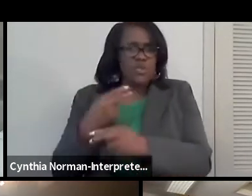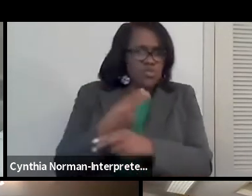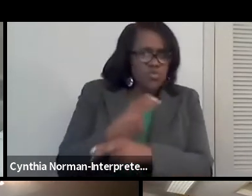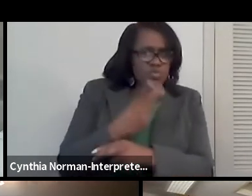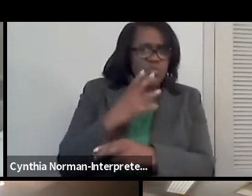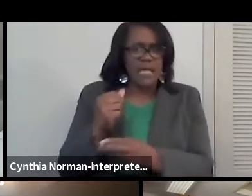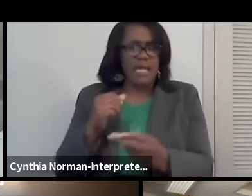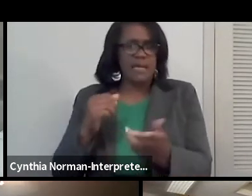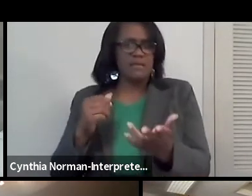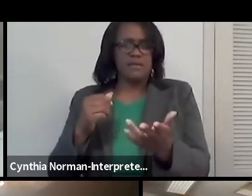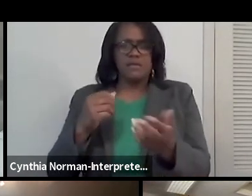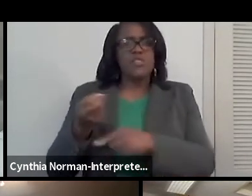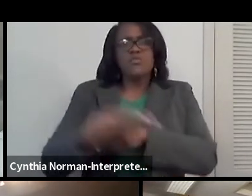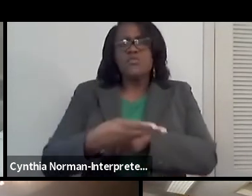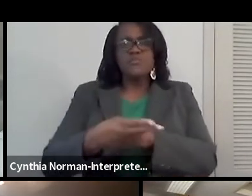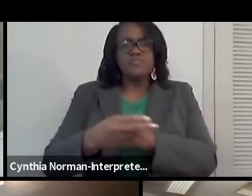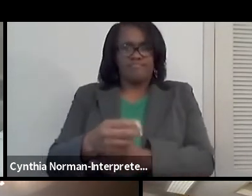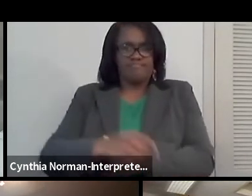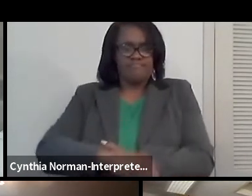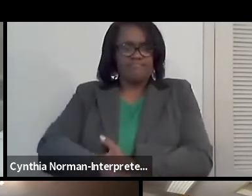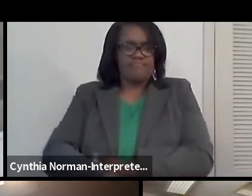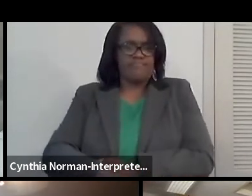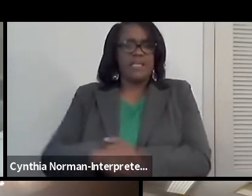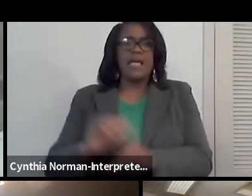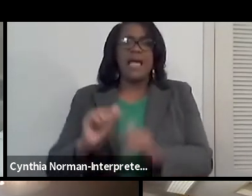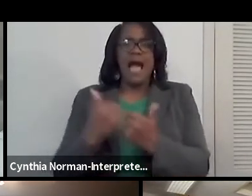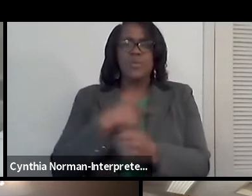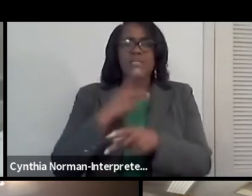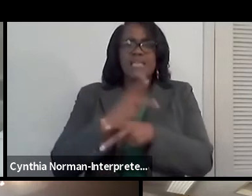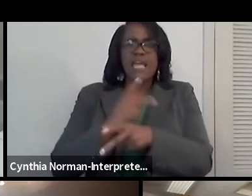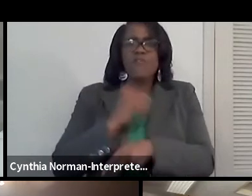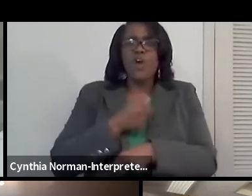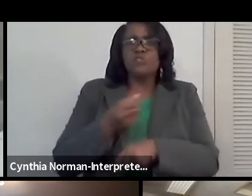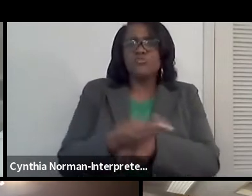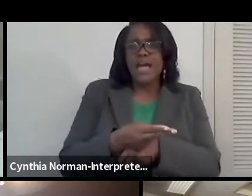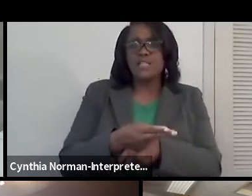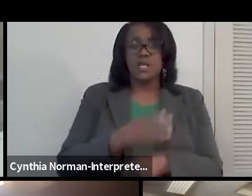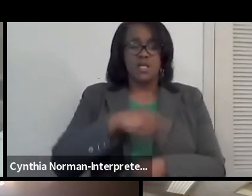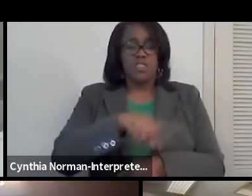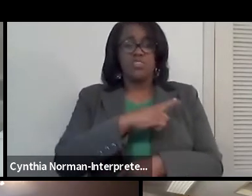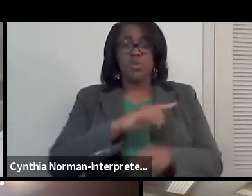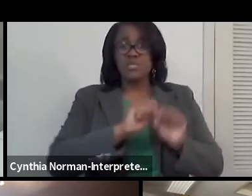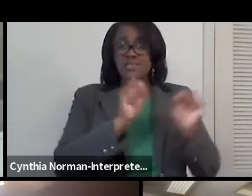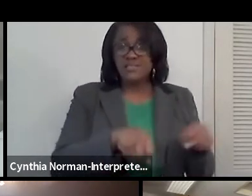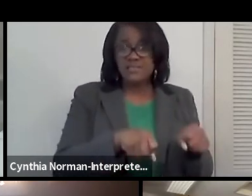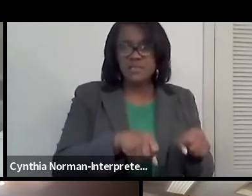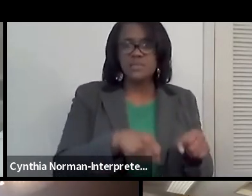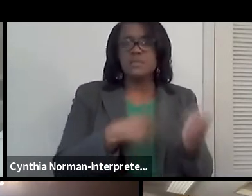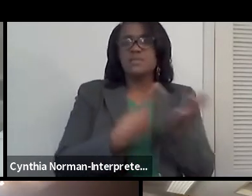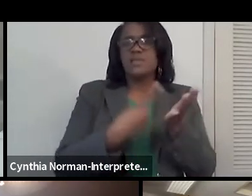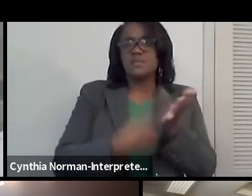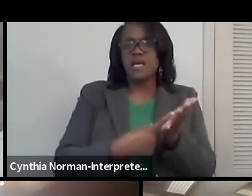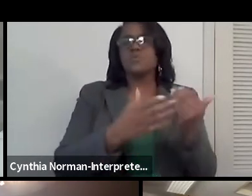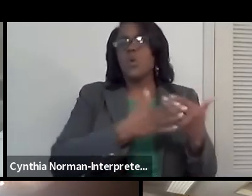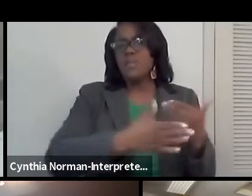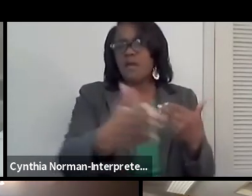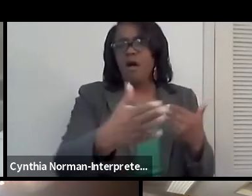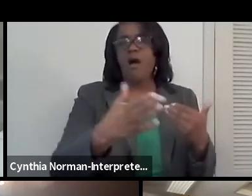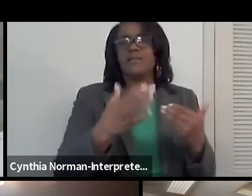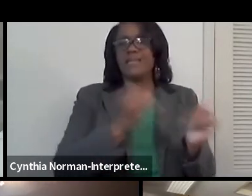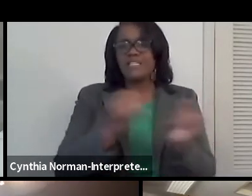and dispose of our trash and how we maintain those systems and how those systems themselves sometimes go beyond the individual human.